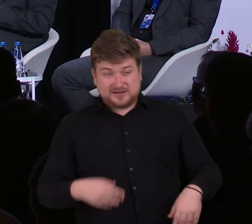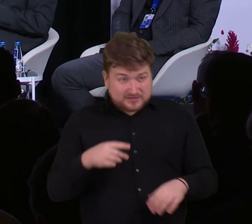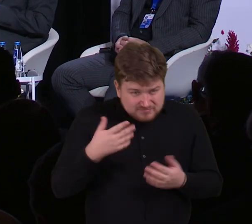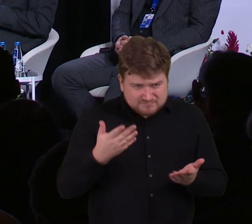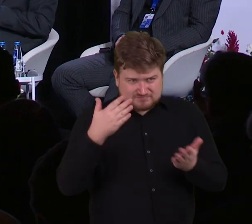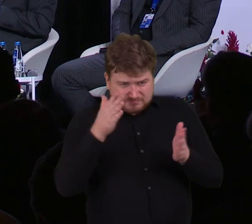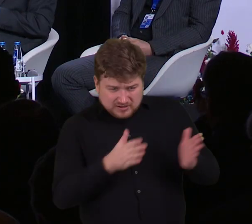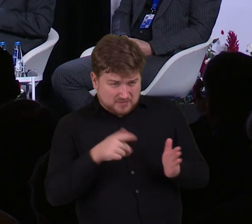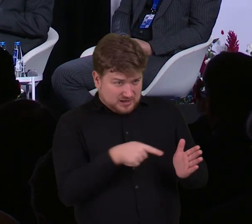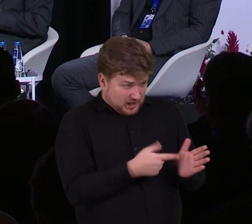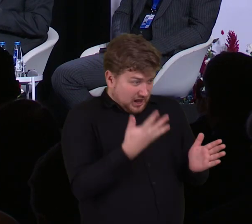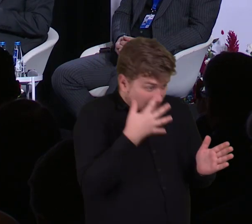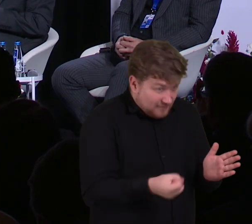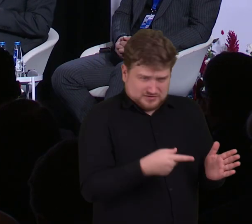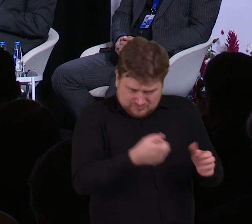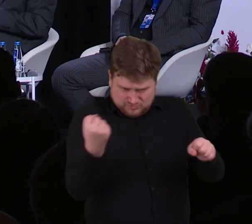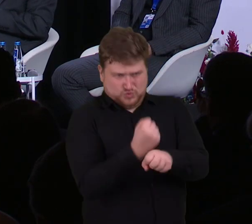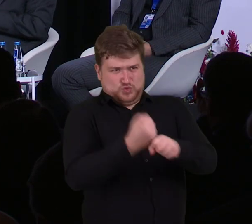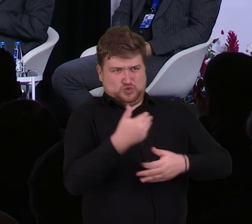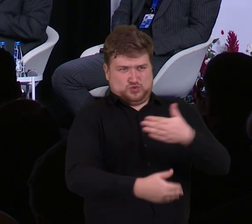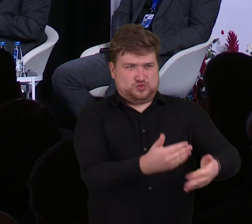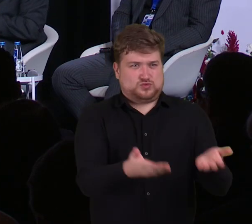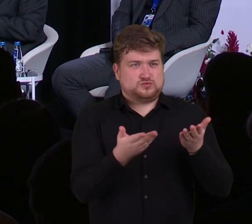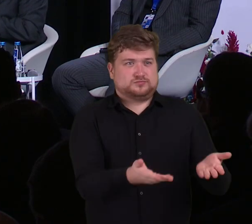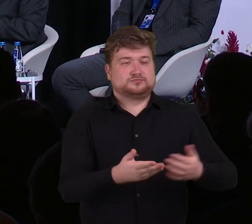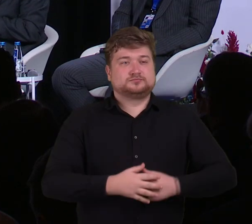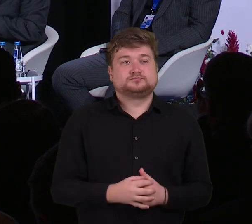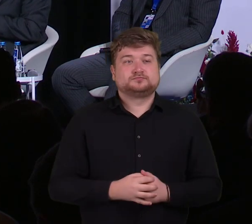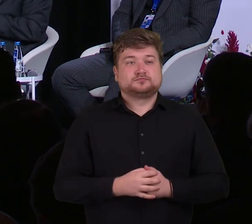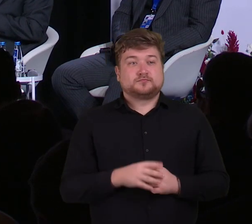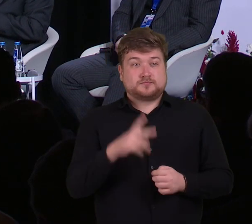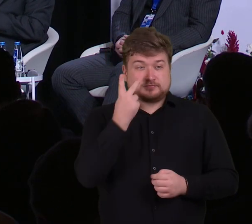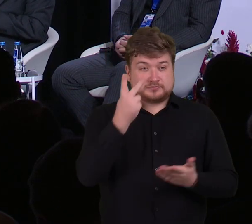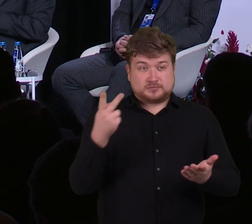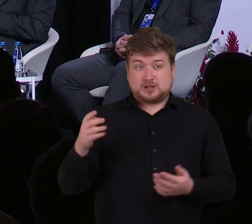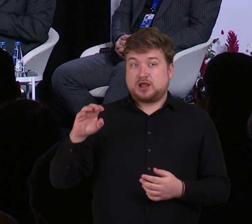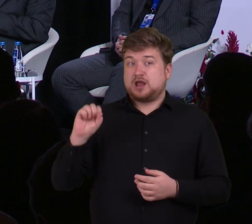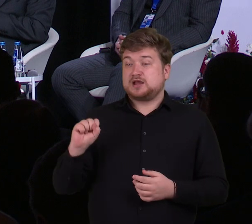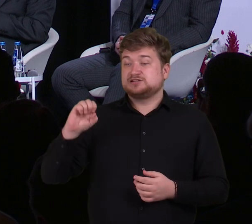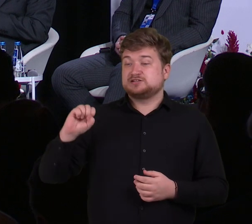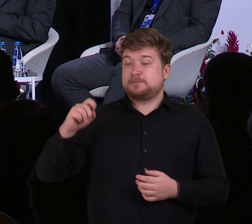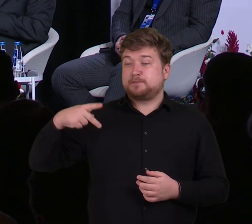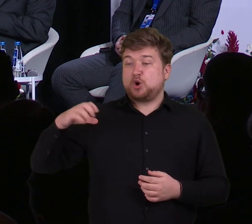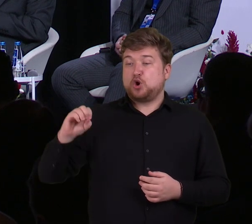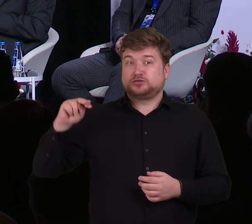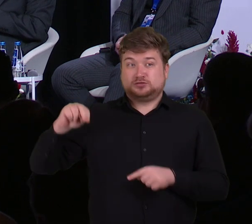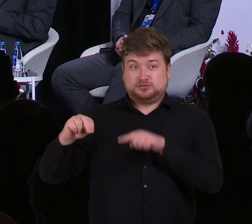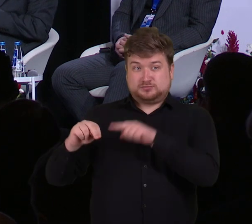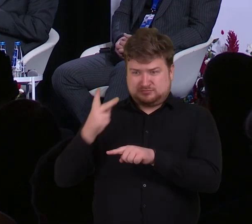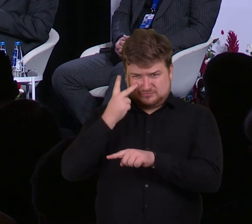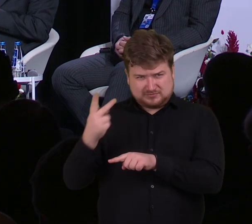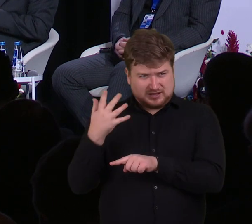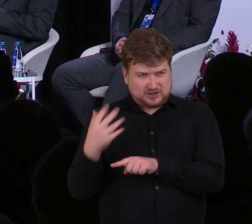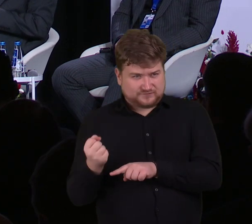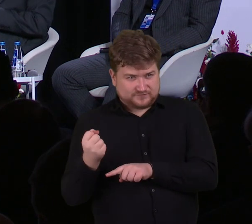Espon interesting slides on European level. And from that perspective, everything